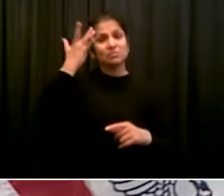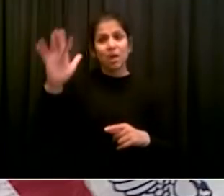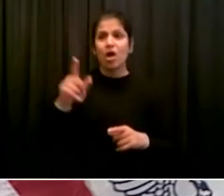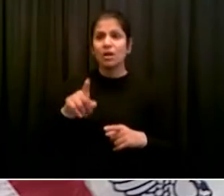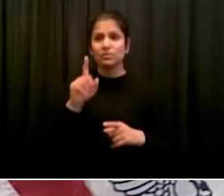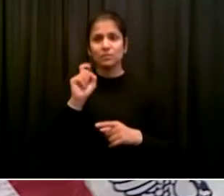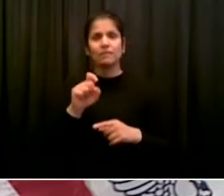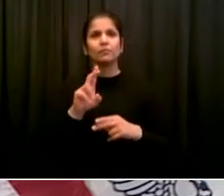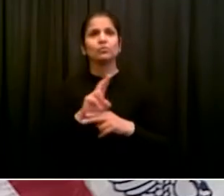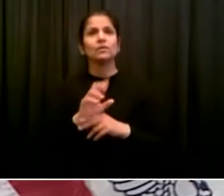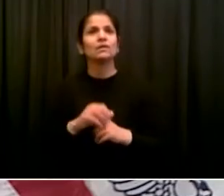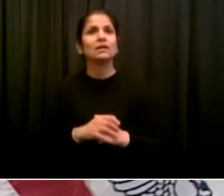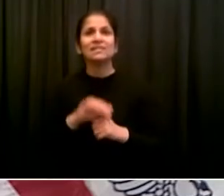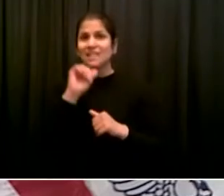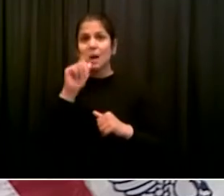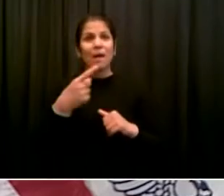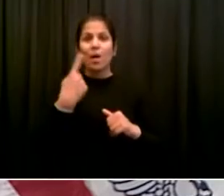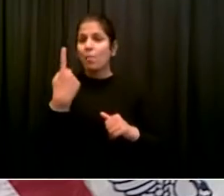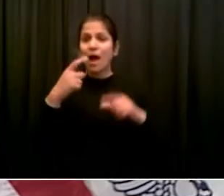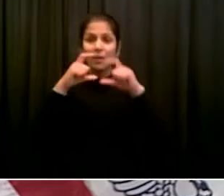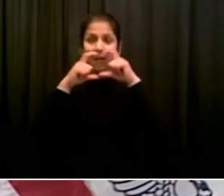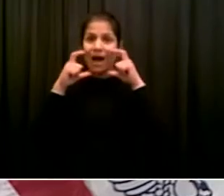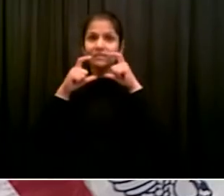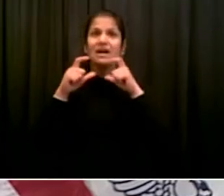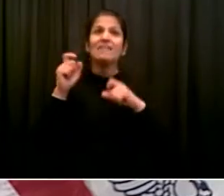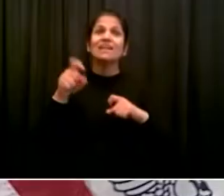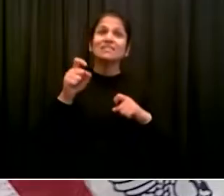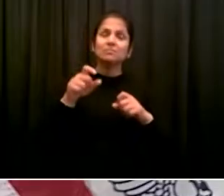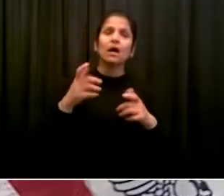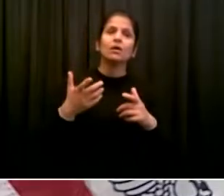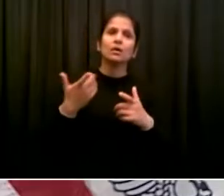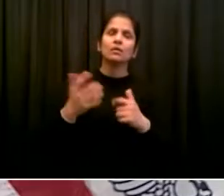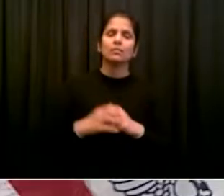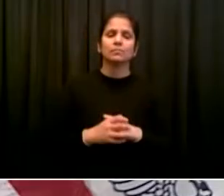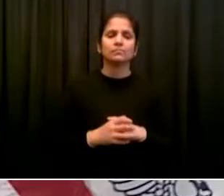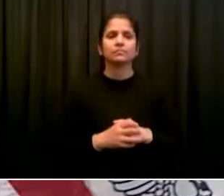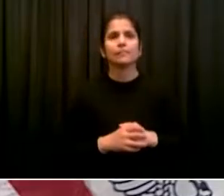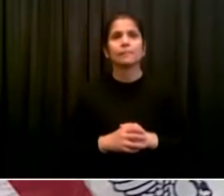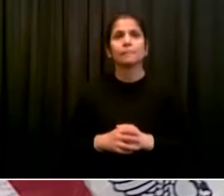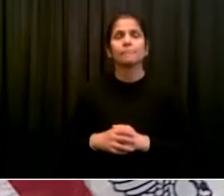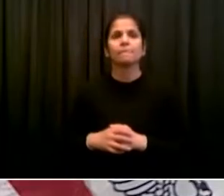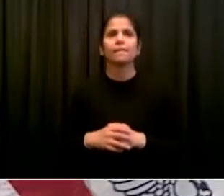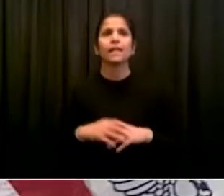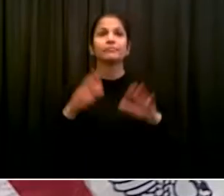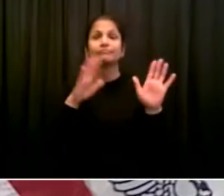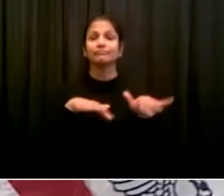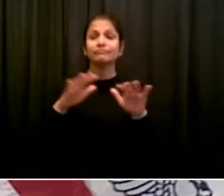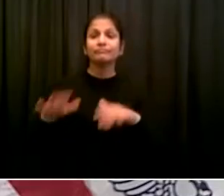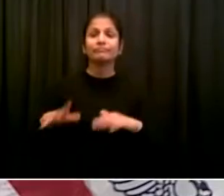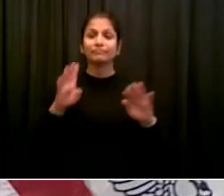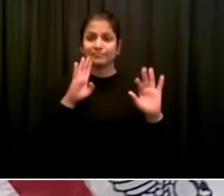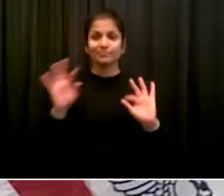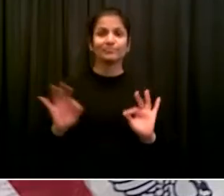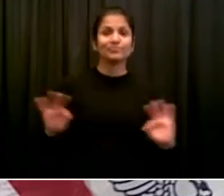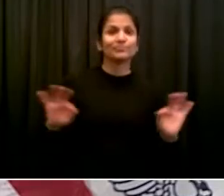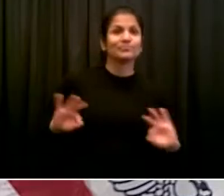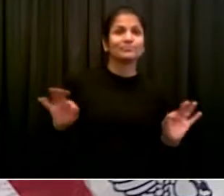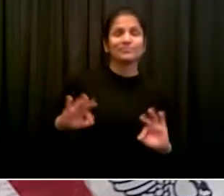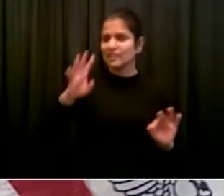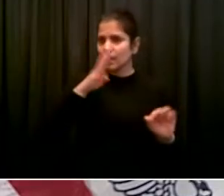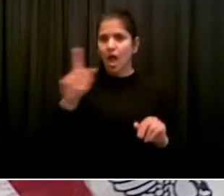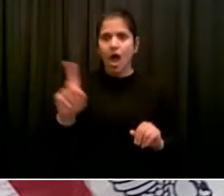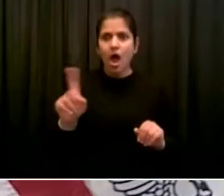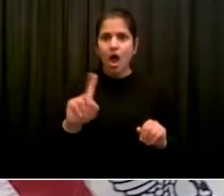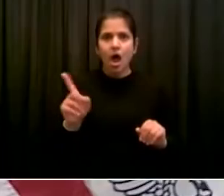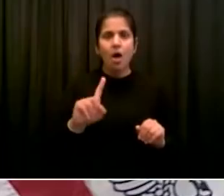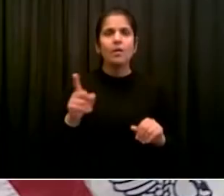possible, and the social distancing, and realizing not to let our guard down. But we also, it's our obligation as the city